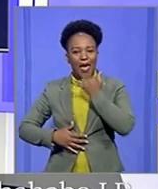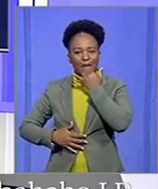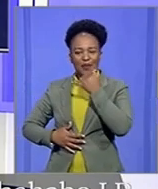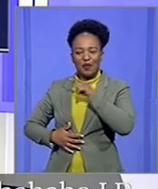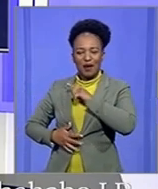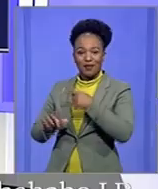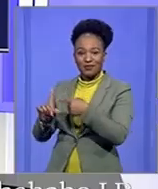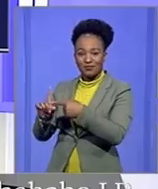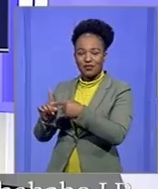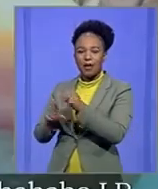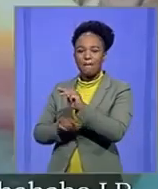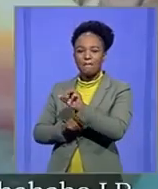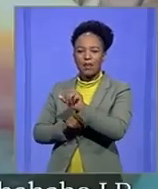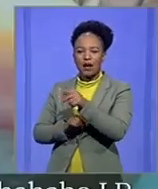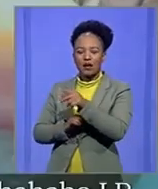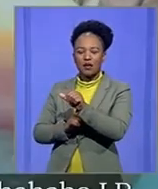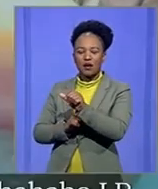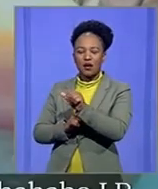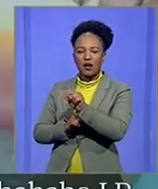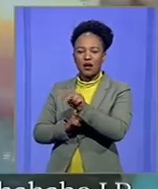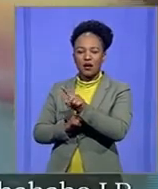BET.